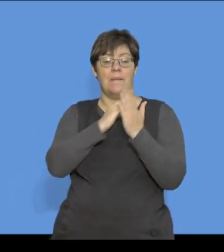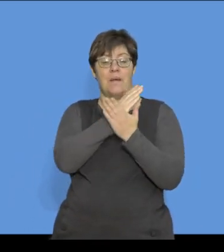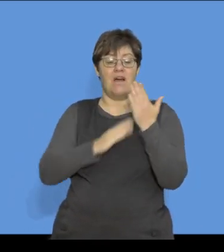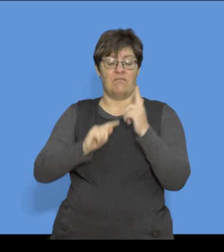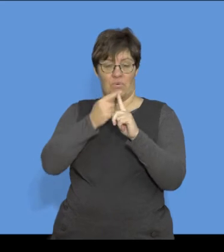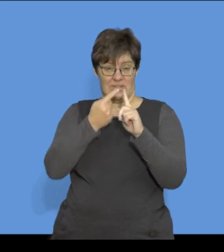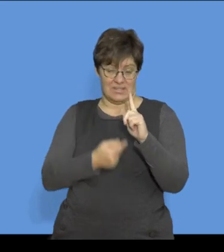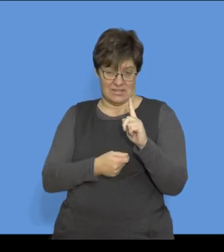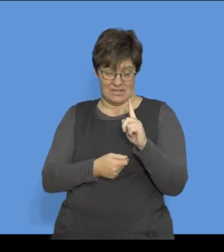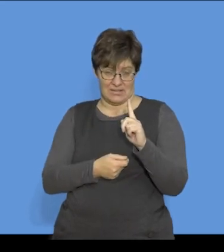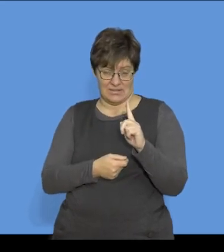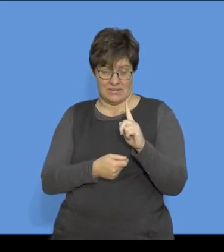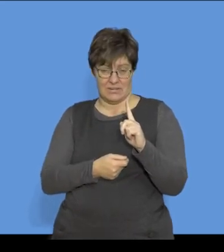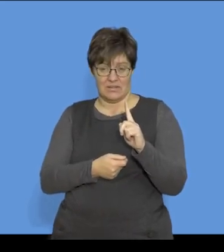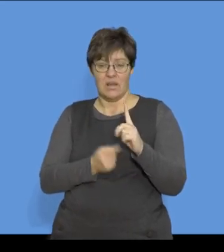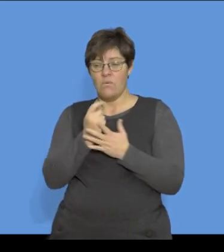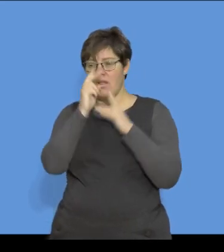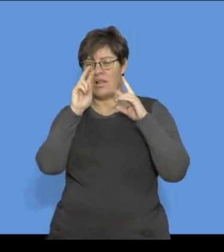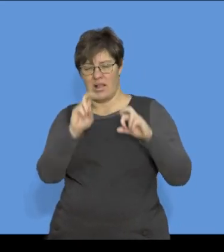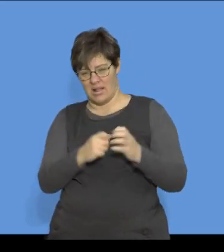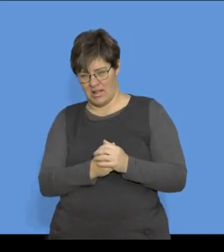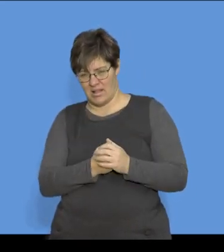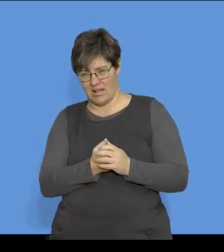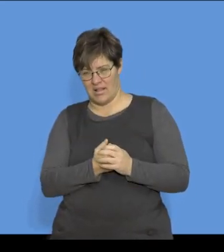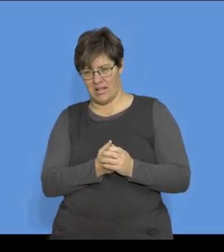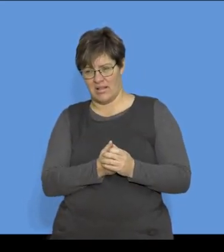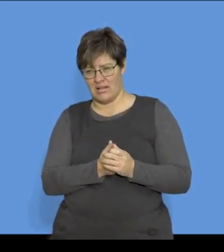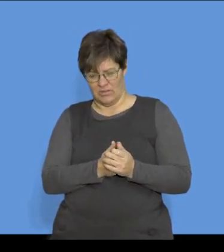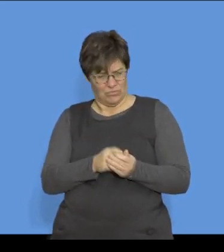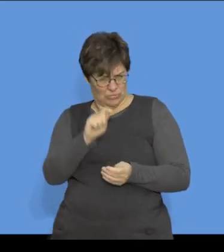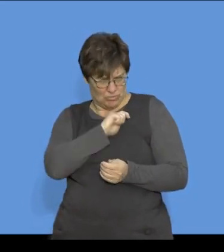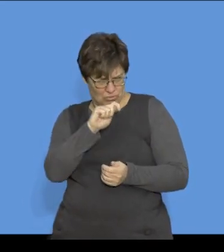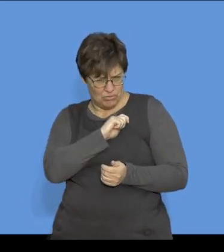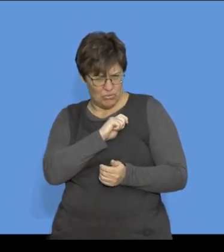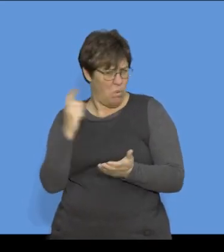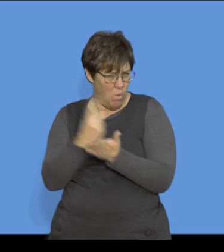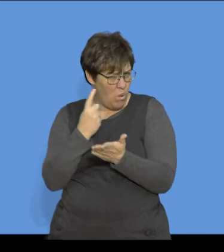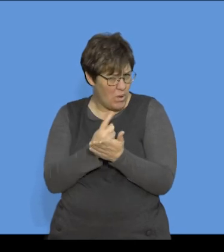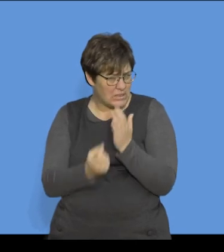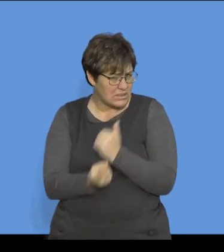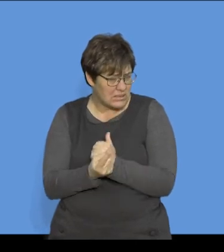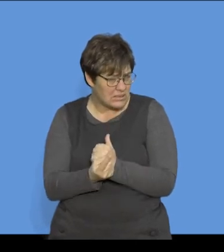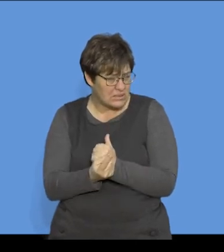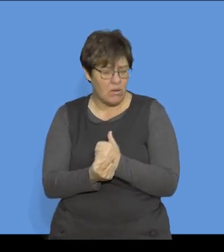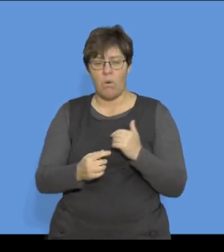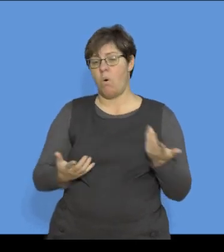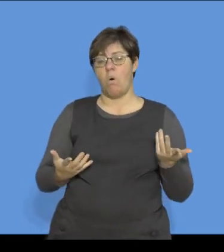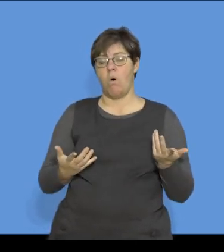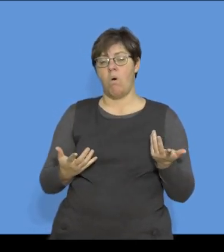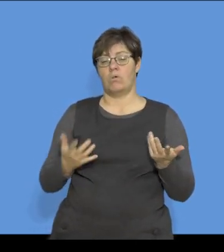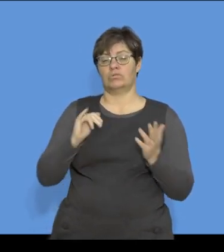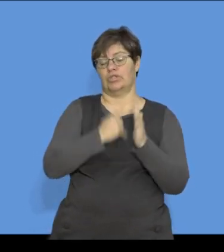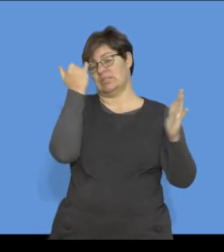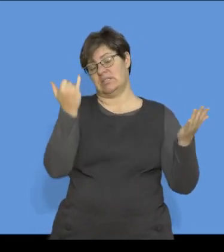that, and we're going to investigate it to say, really, is that the case at all times? Or is it just